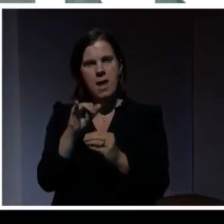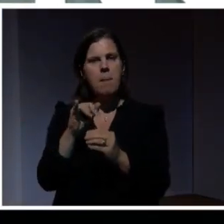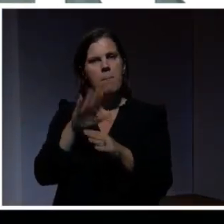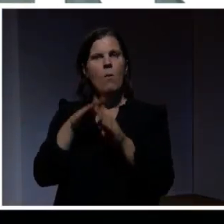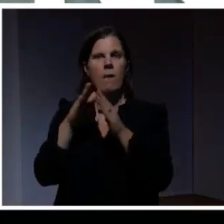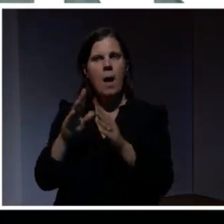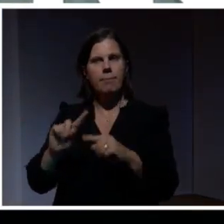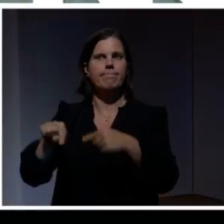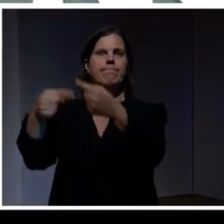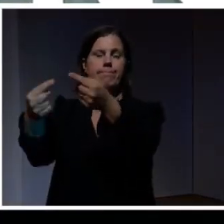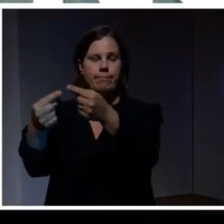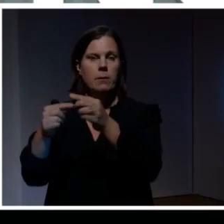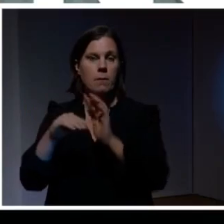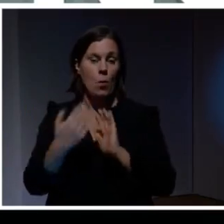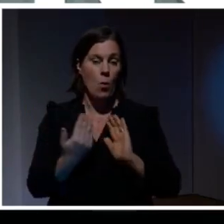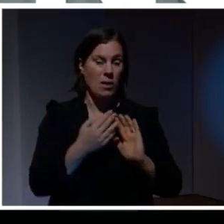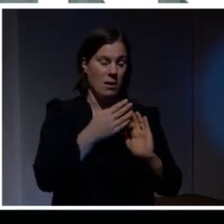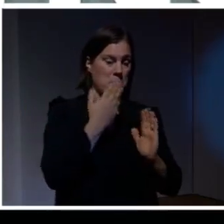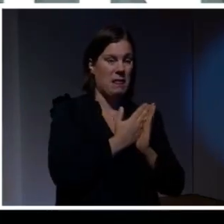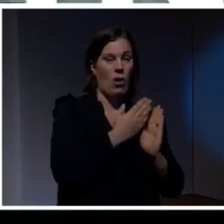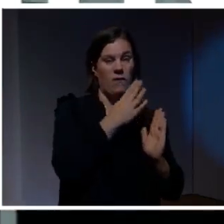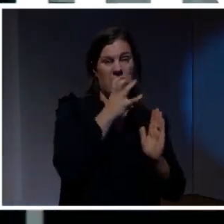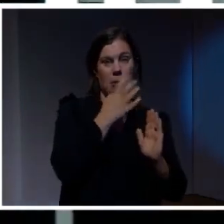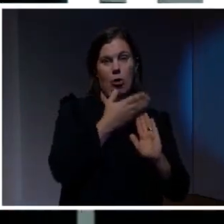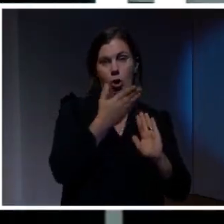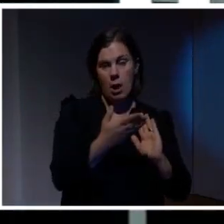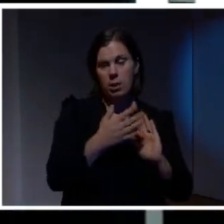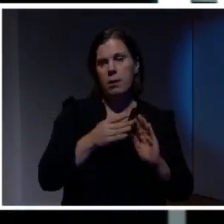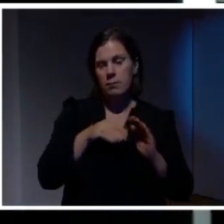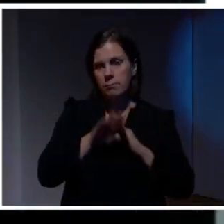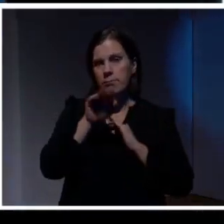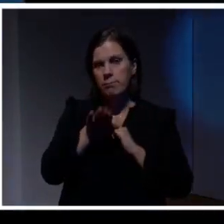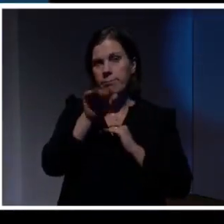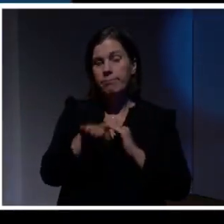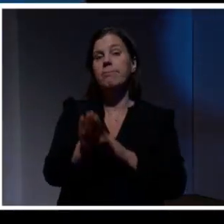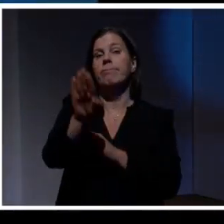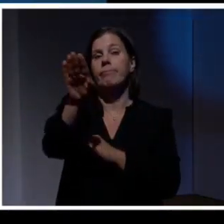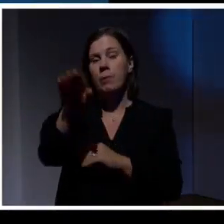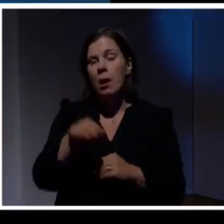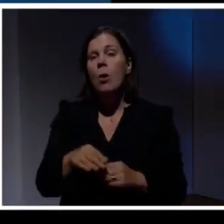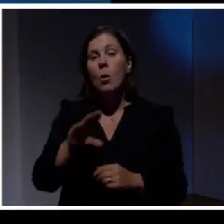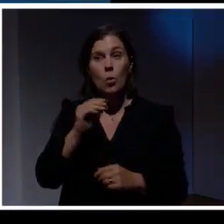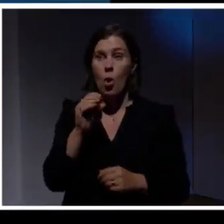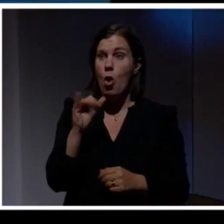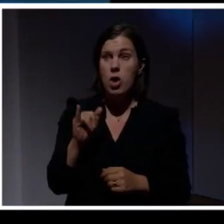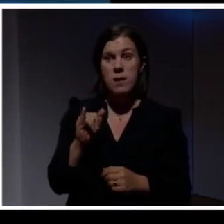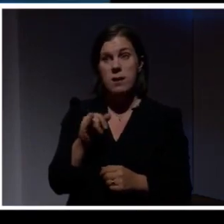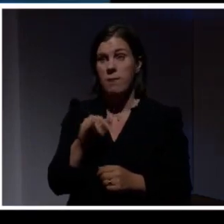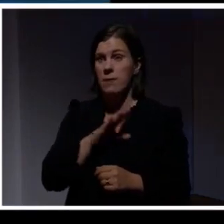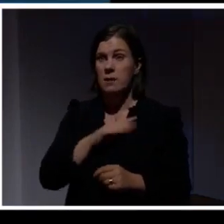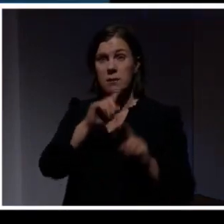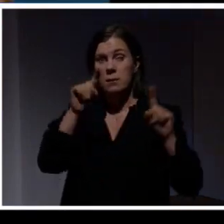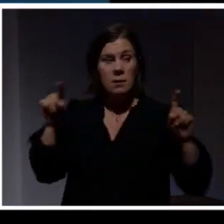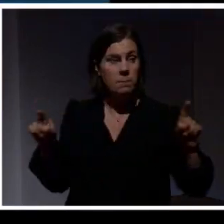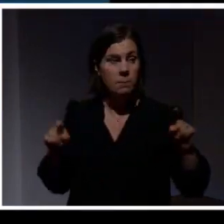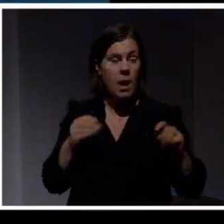this has been the case since the mid-90s. And there are applications of AI all around us. For example,